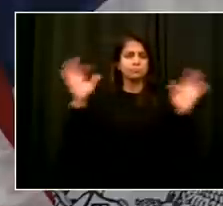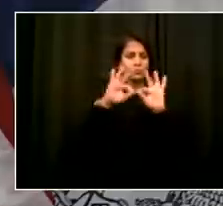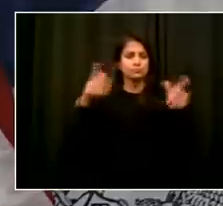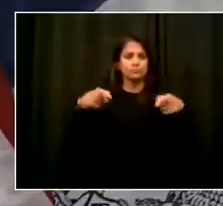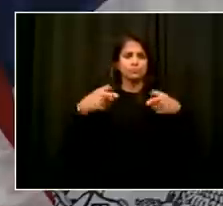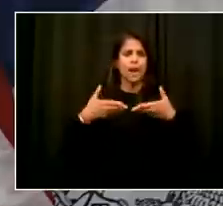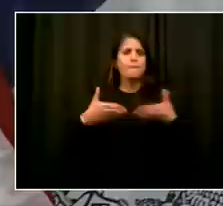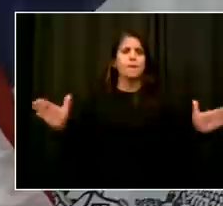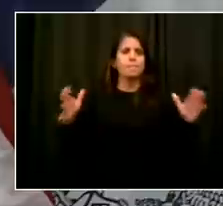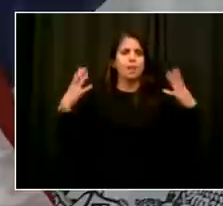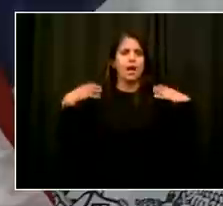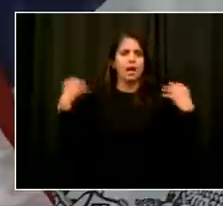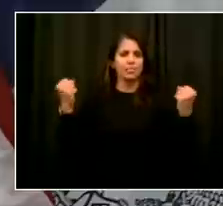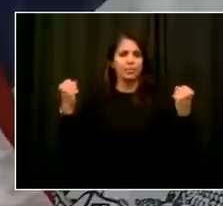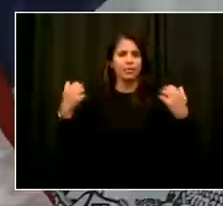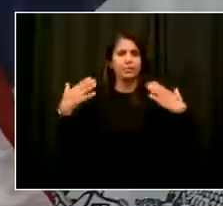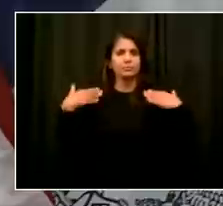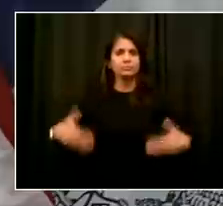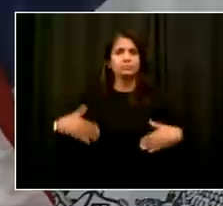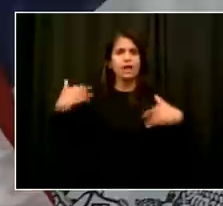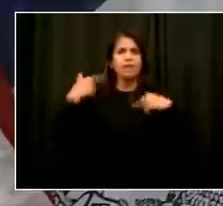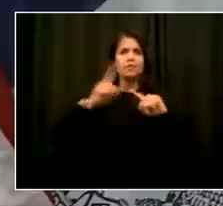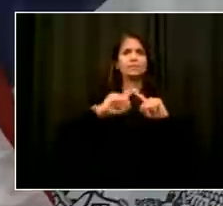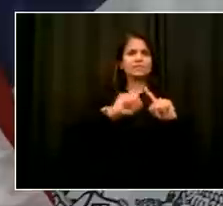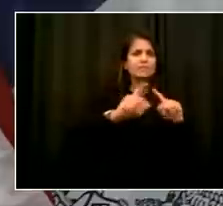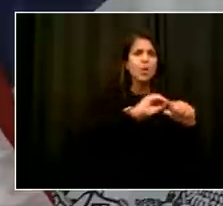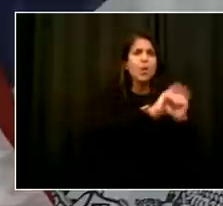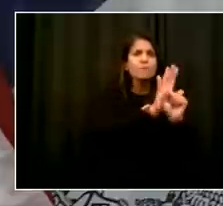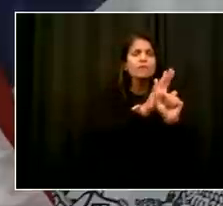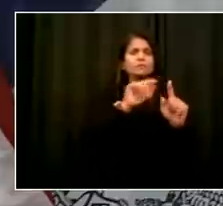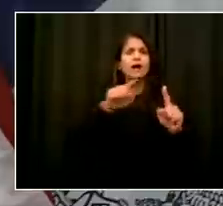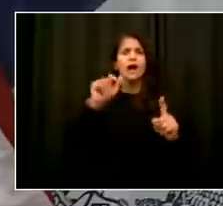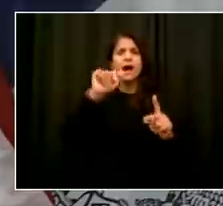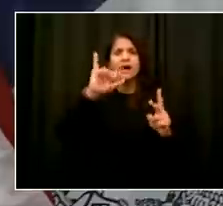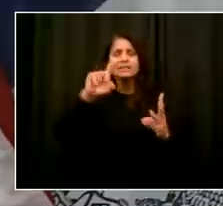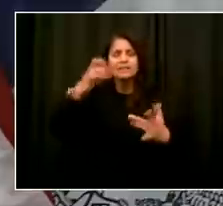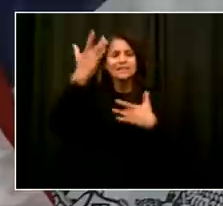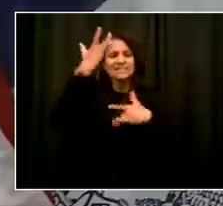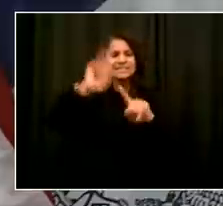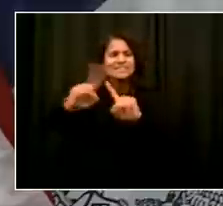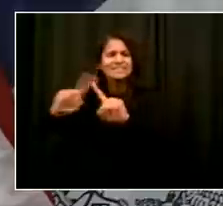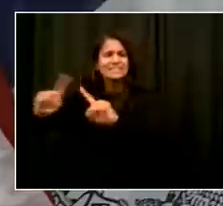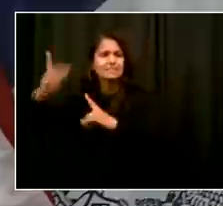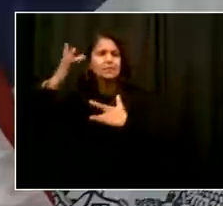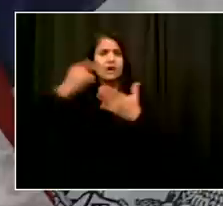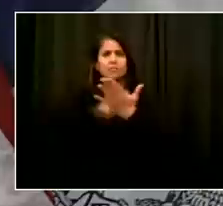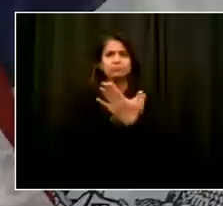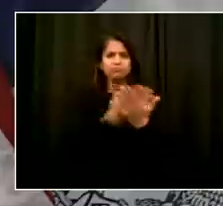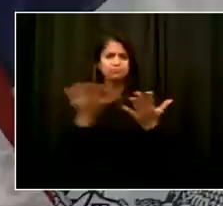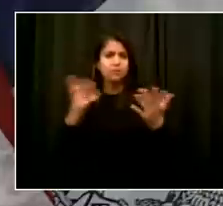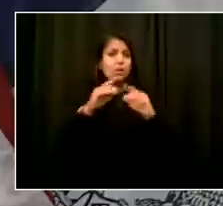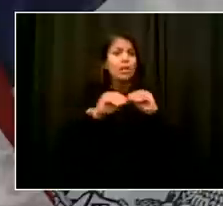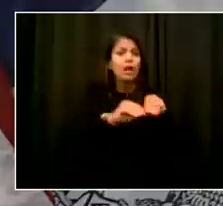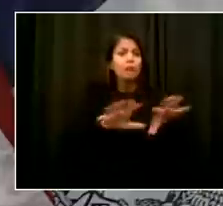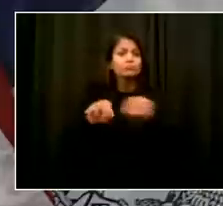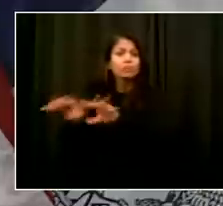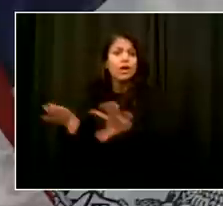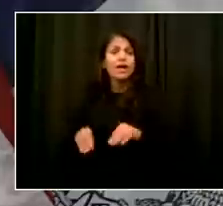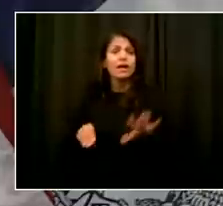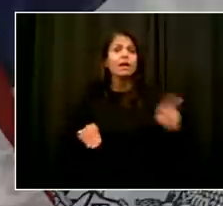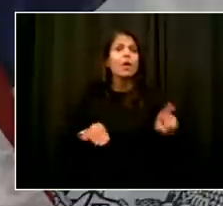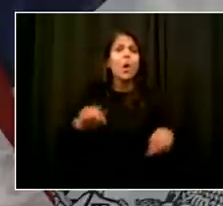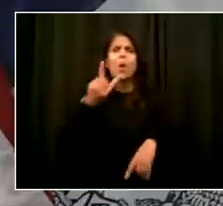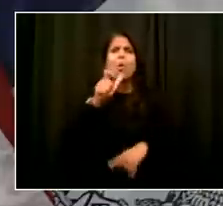will really help to guide people, to educate them, to give them the tools to protect themselves. And we